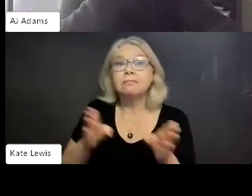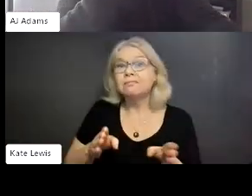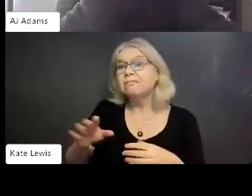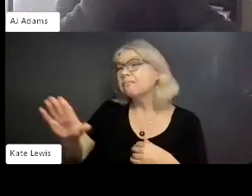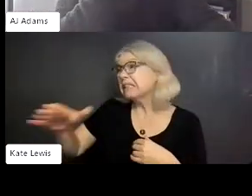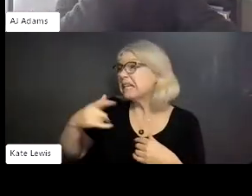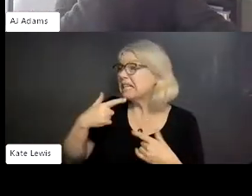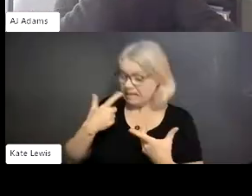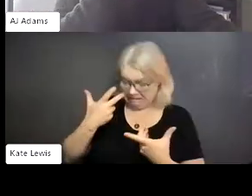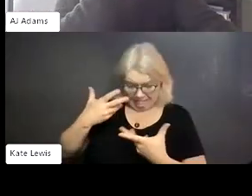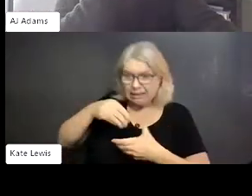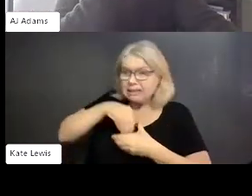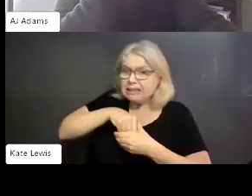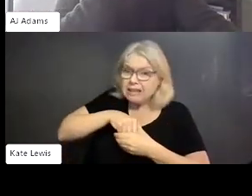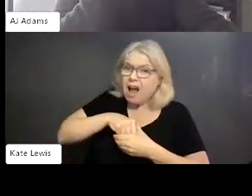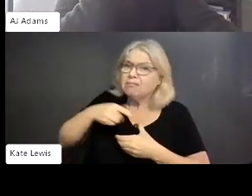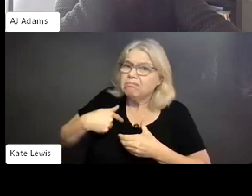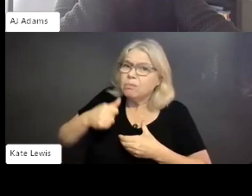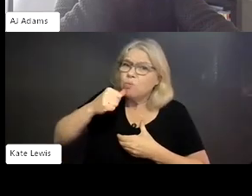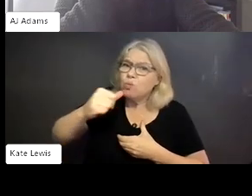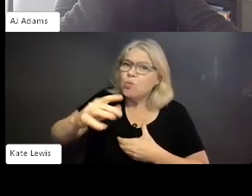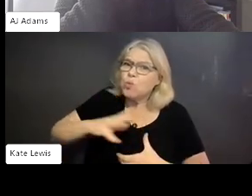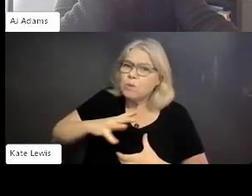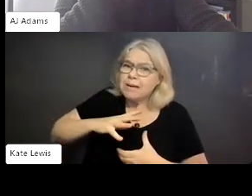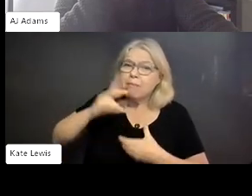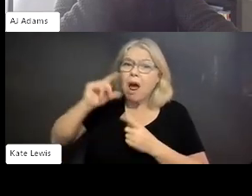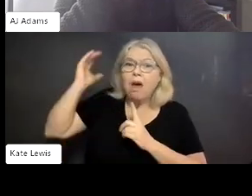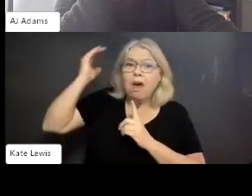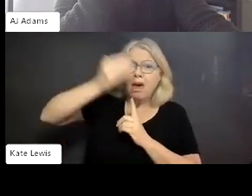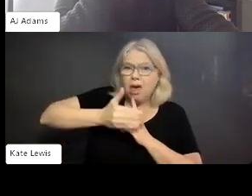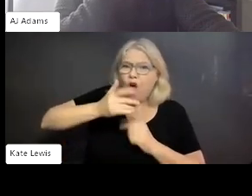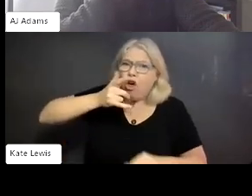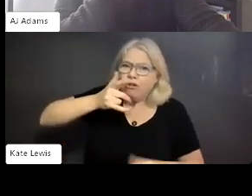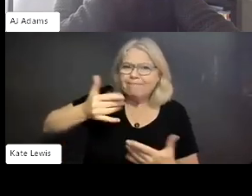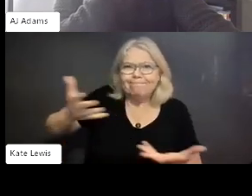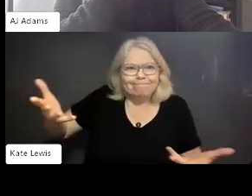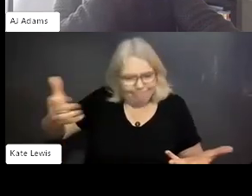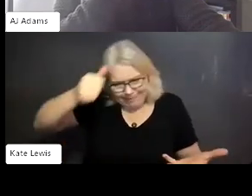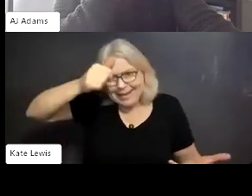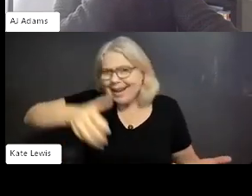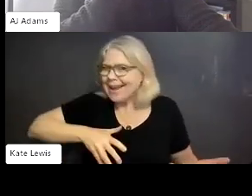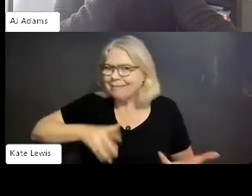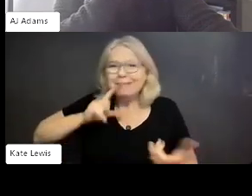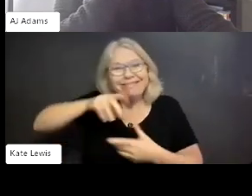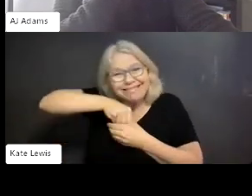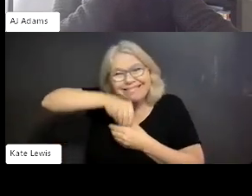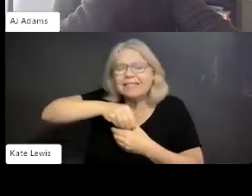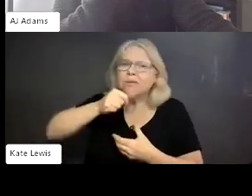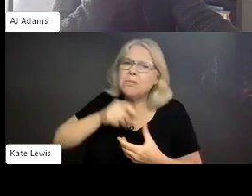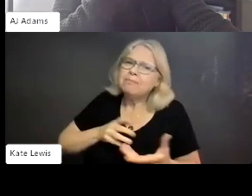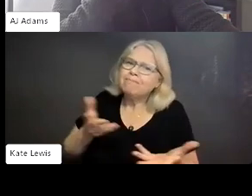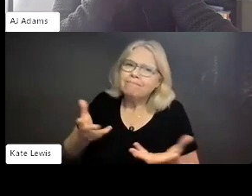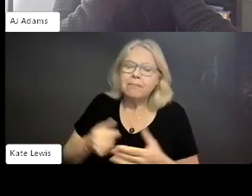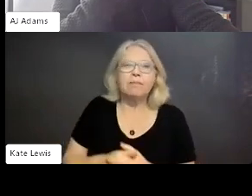inside this shell of a man. As you're aware, there's currently no working cure